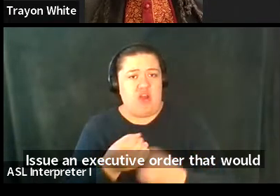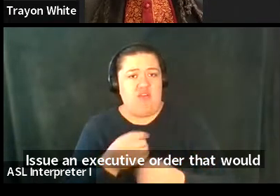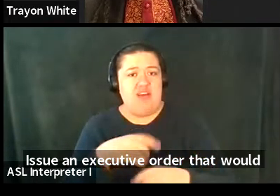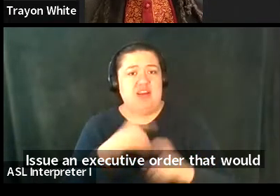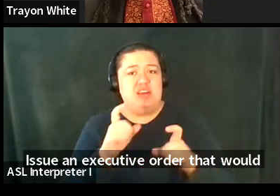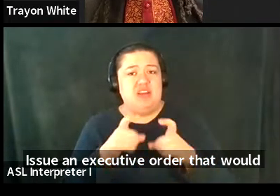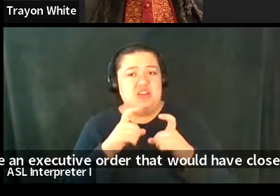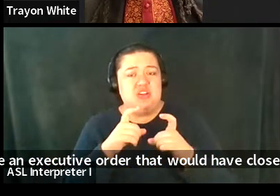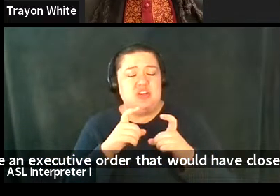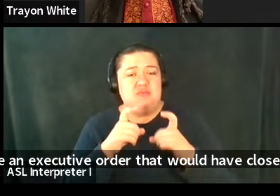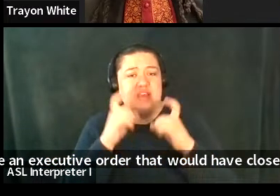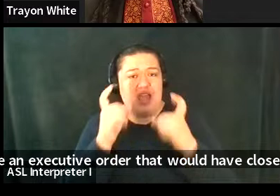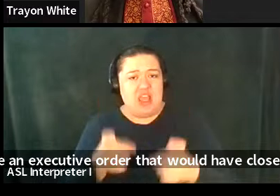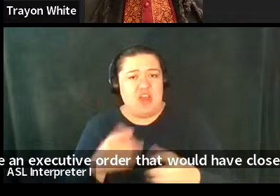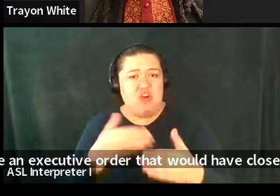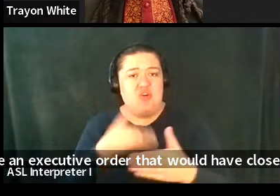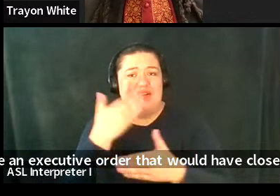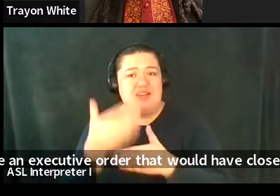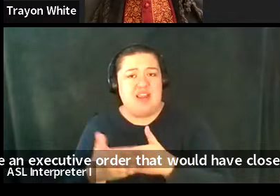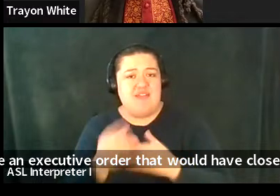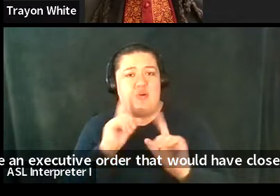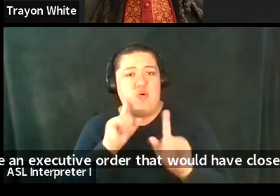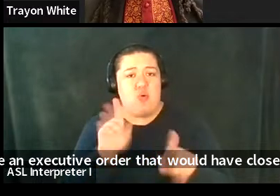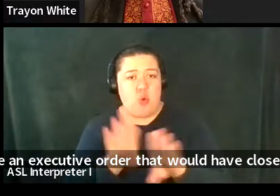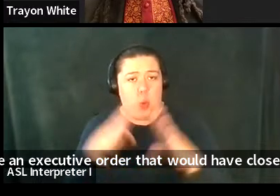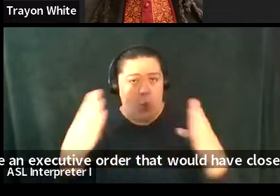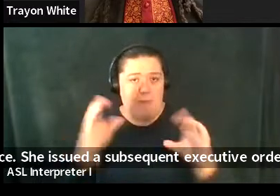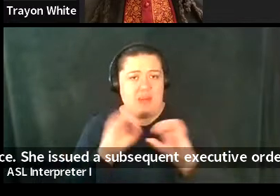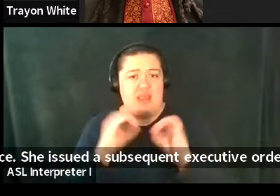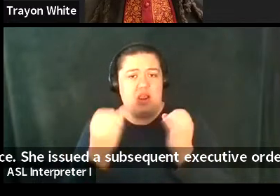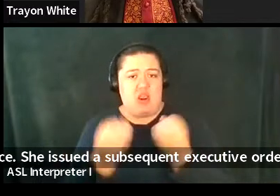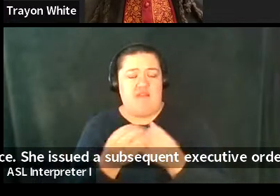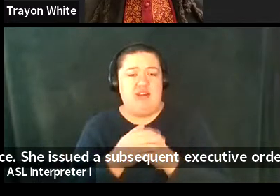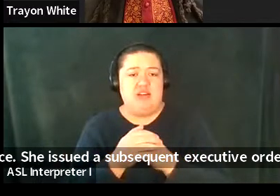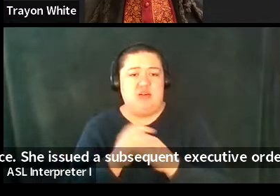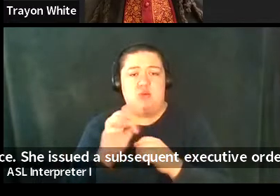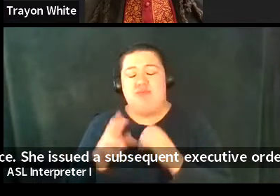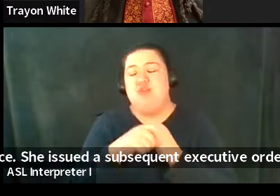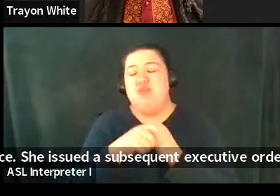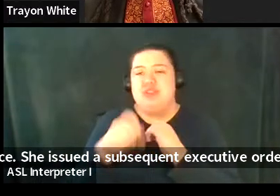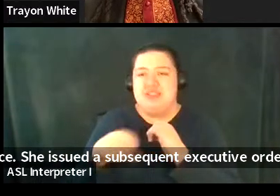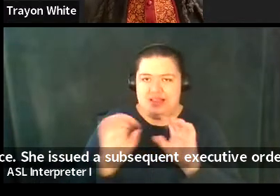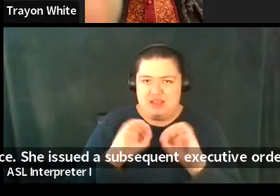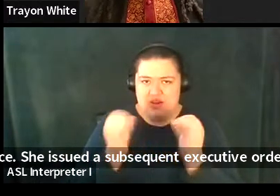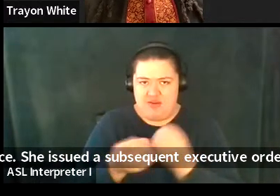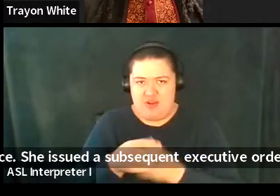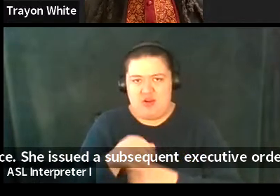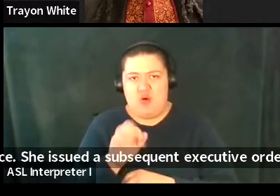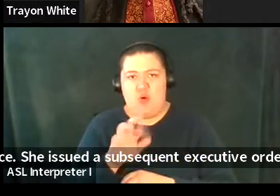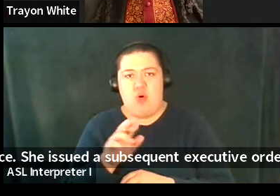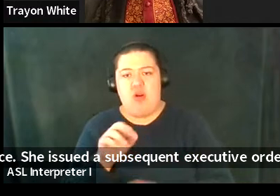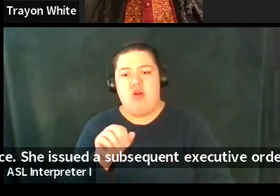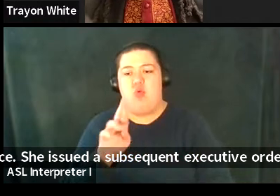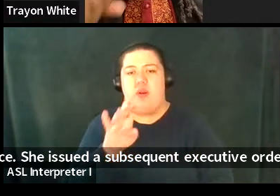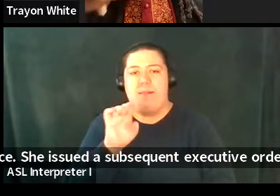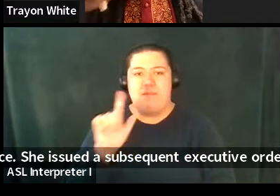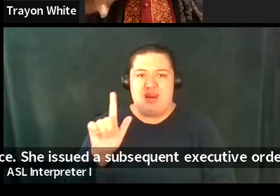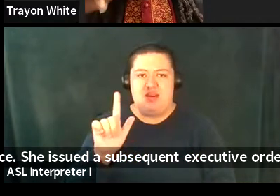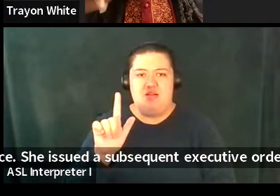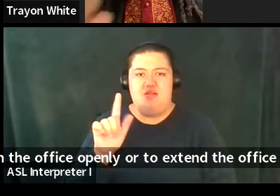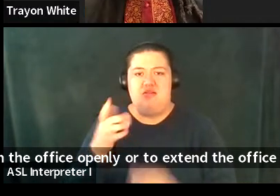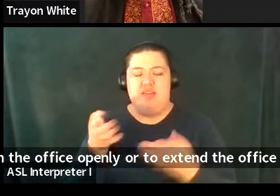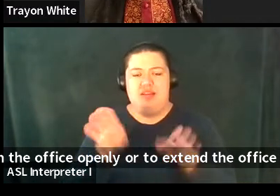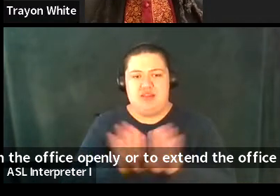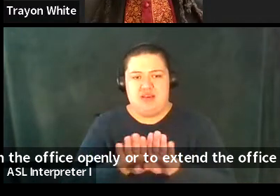subsequent executive order To open the office, to open the office. well, or to extend the office, or to repeal the sunset.